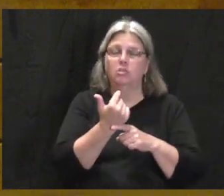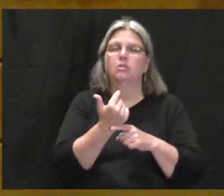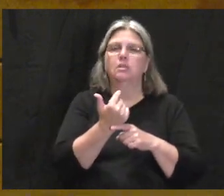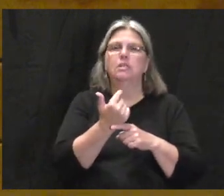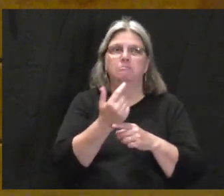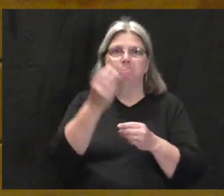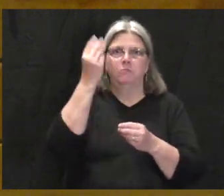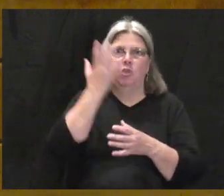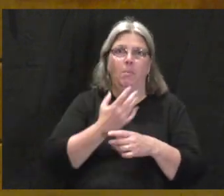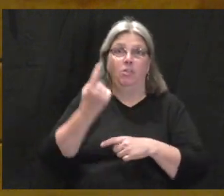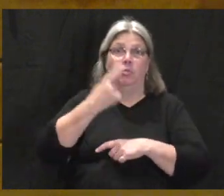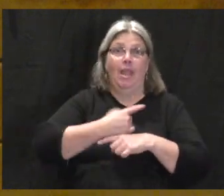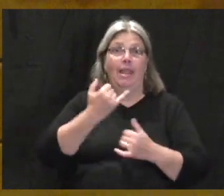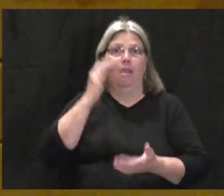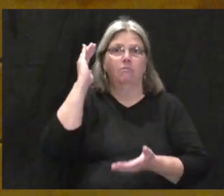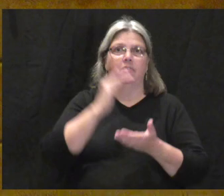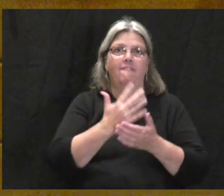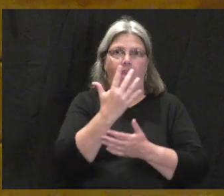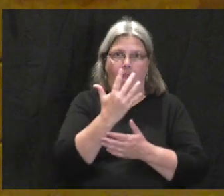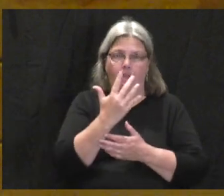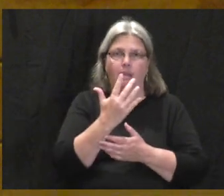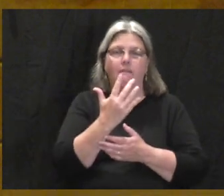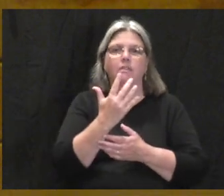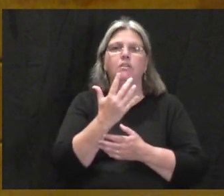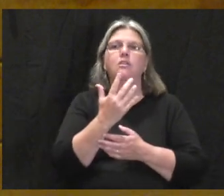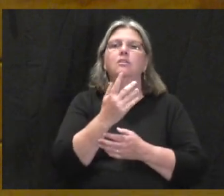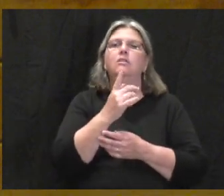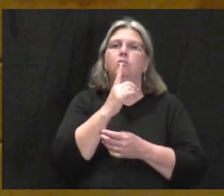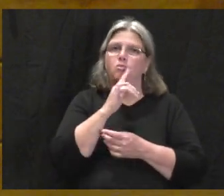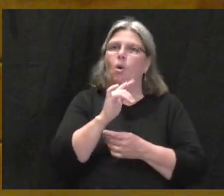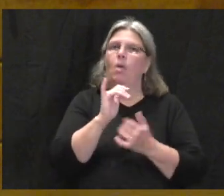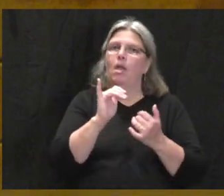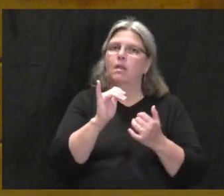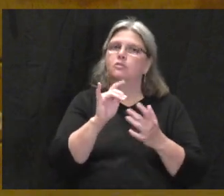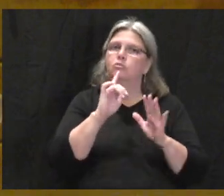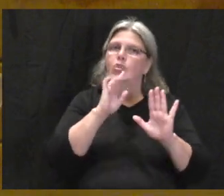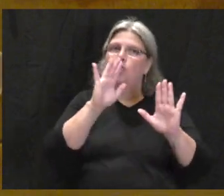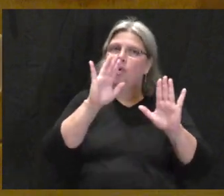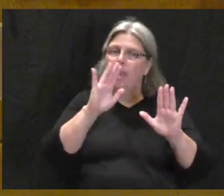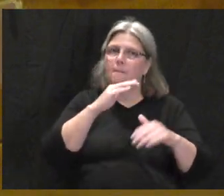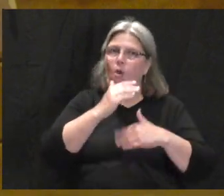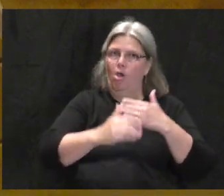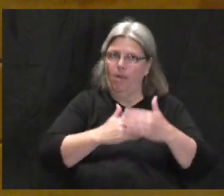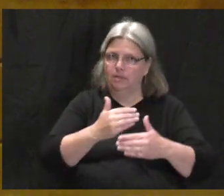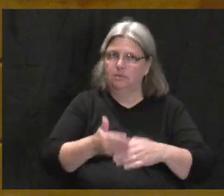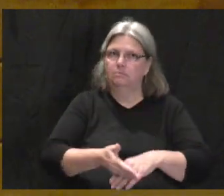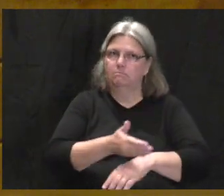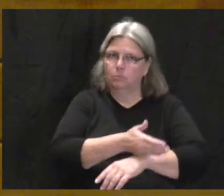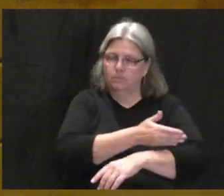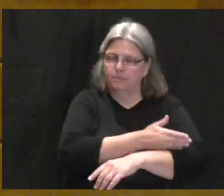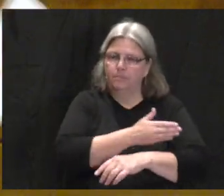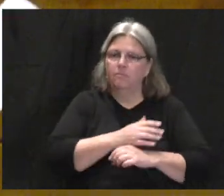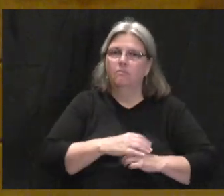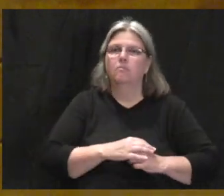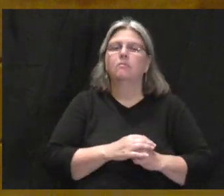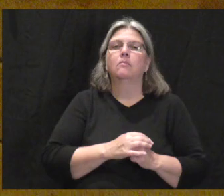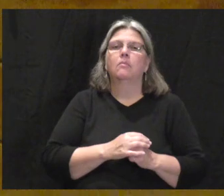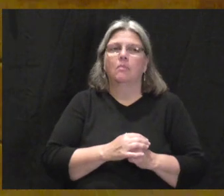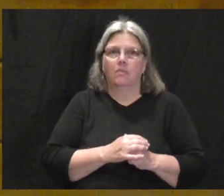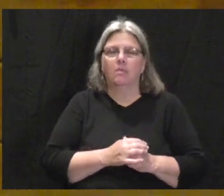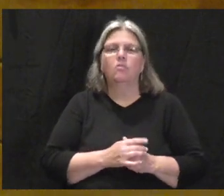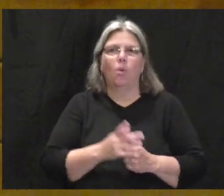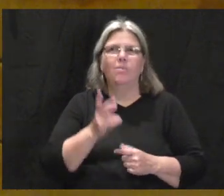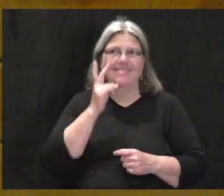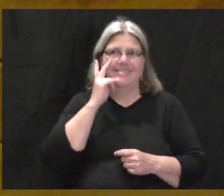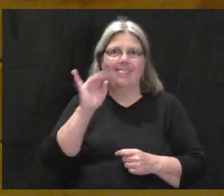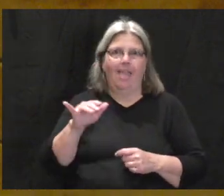that's 5. So I'm thinking, wow, that's great progress, and we're seeing that, I think, across the district. And I